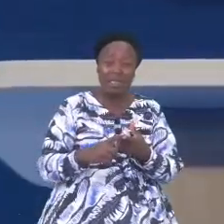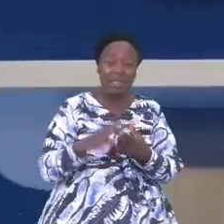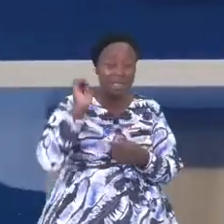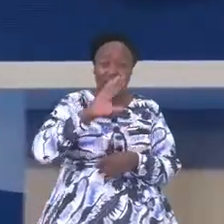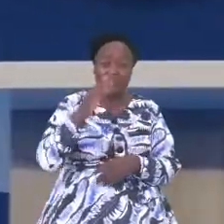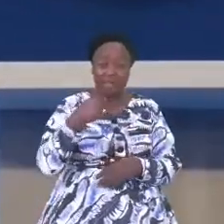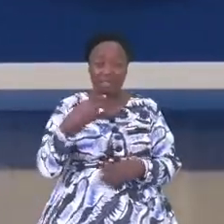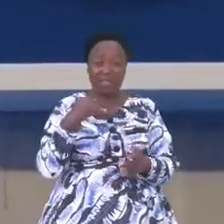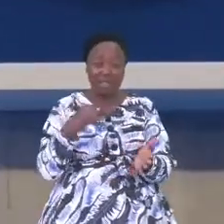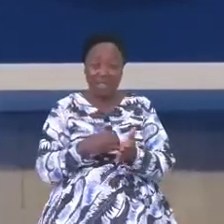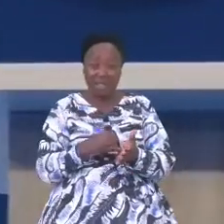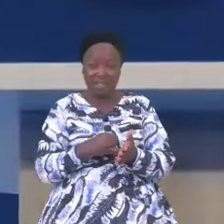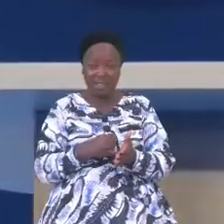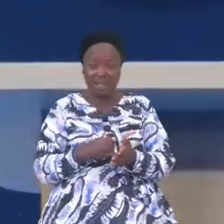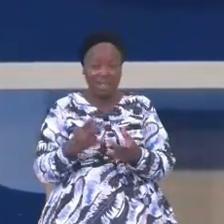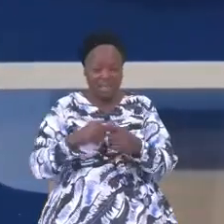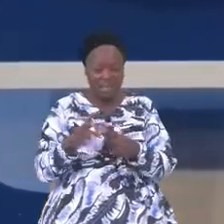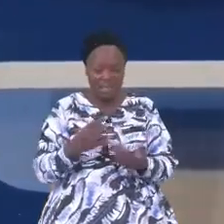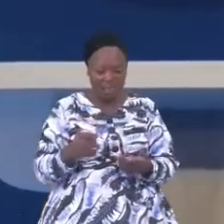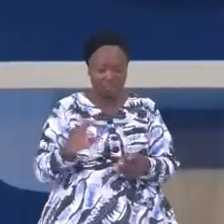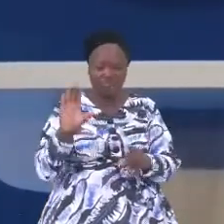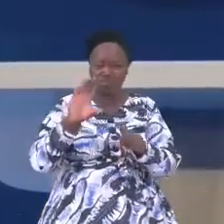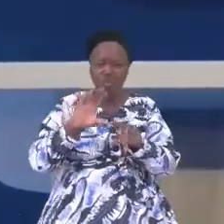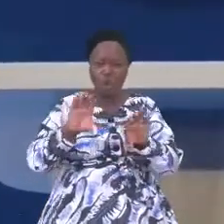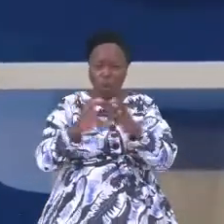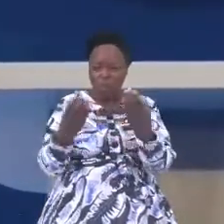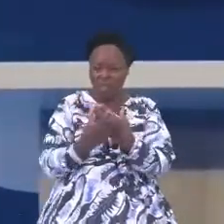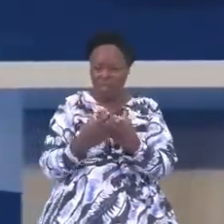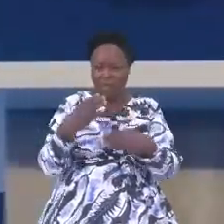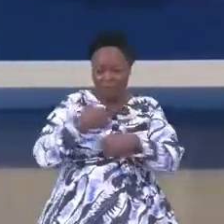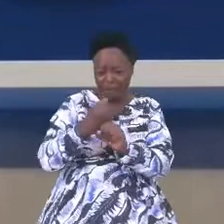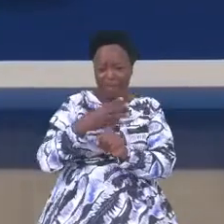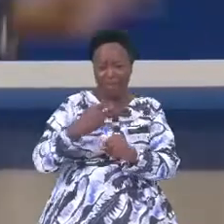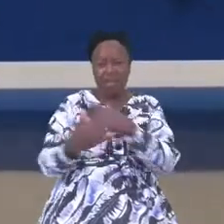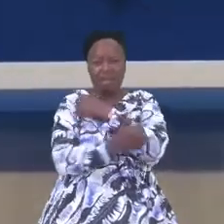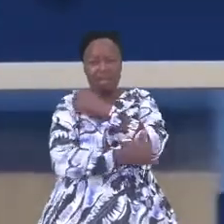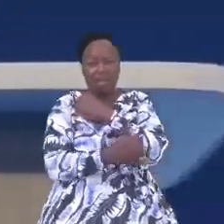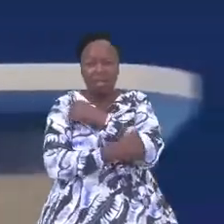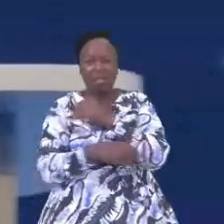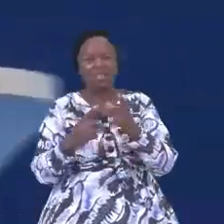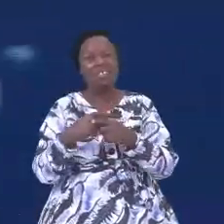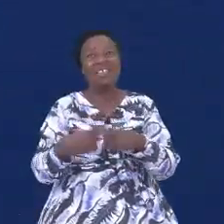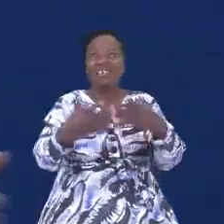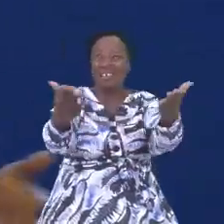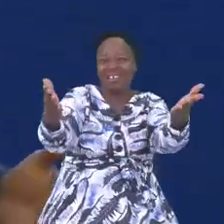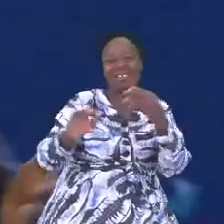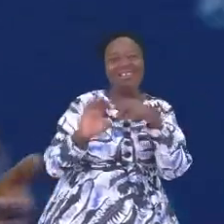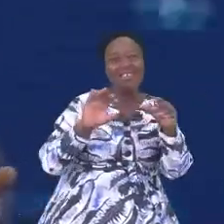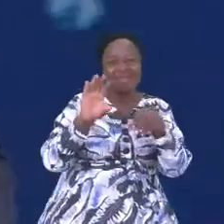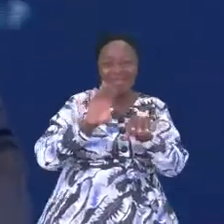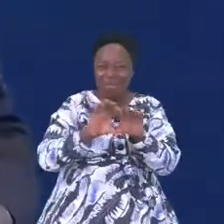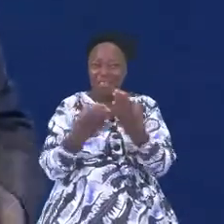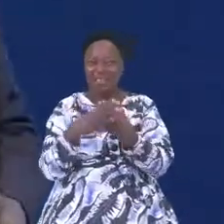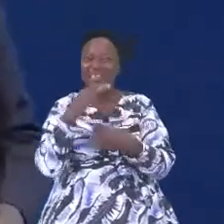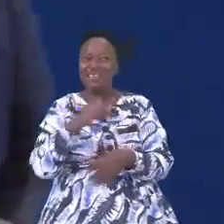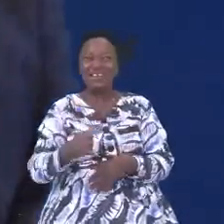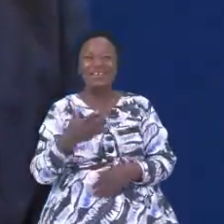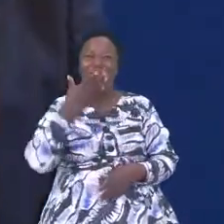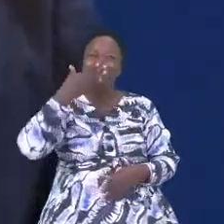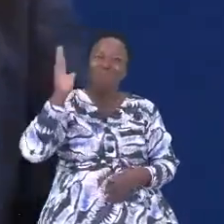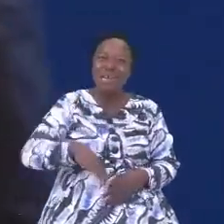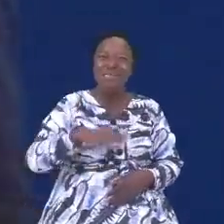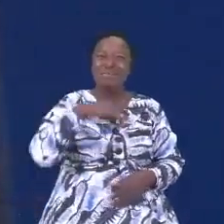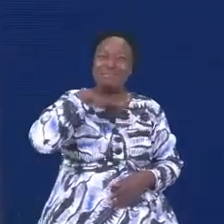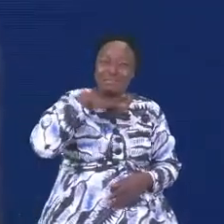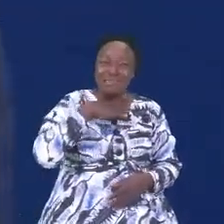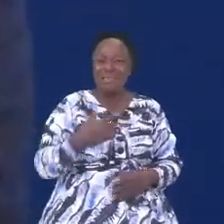community. The communities make the country. You thought they are corrupt. Who are the they? How about